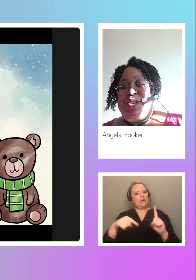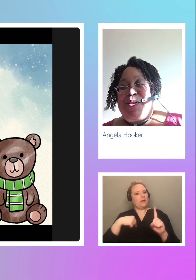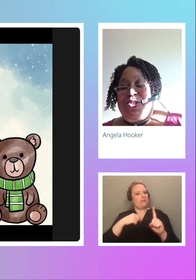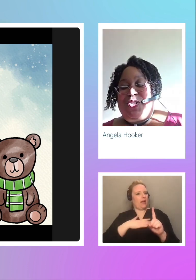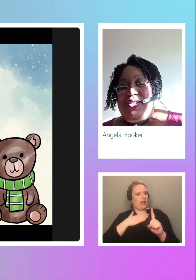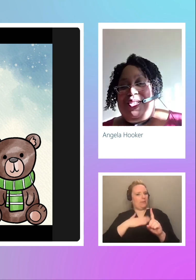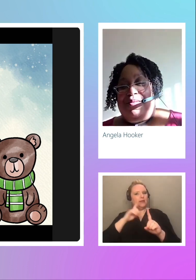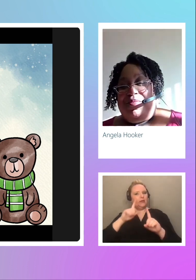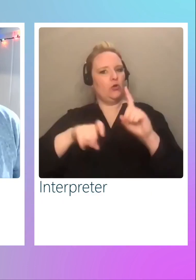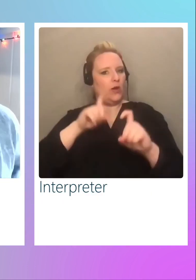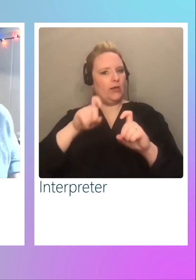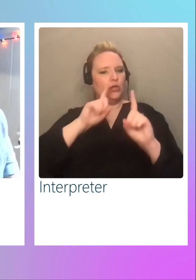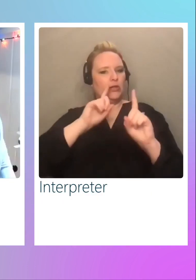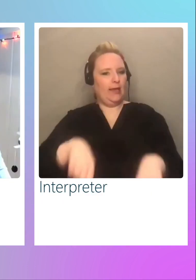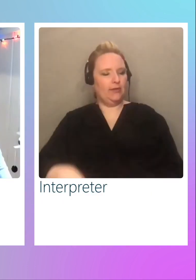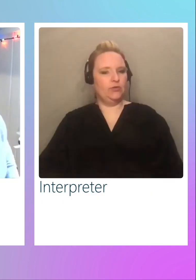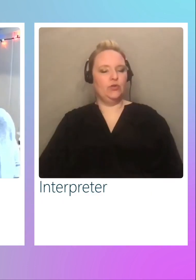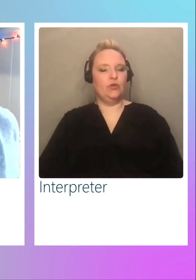answer any questions.